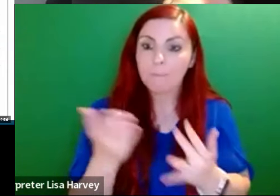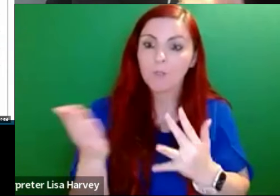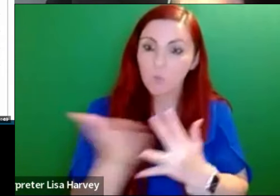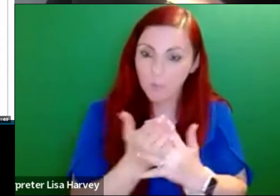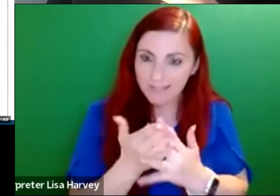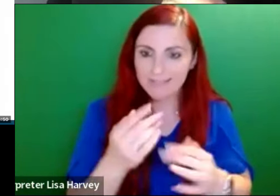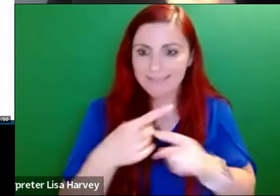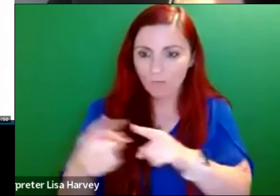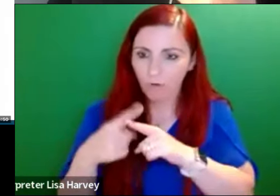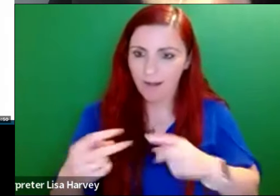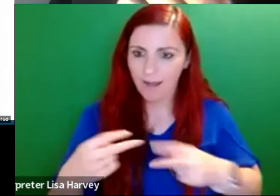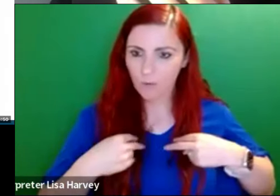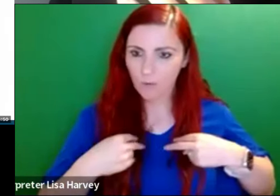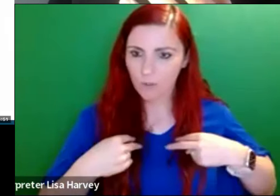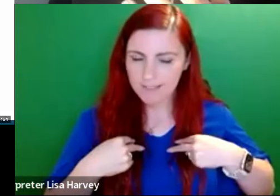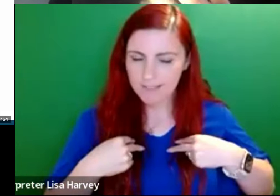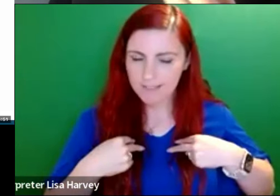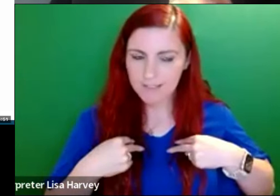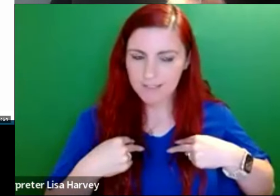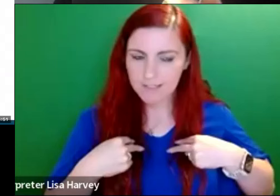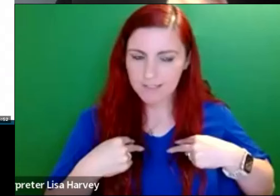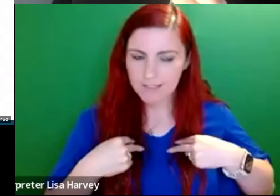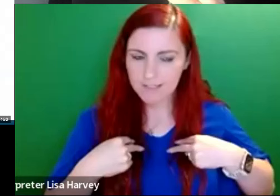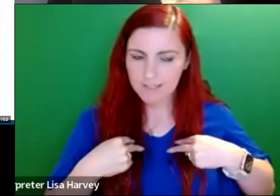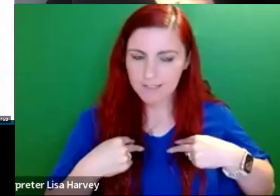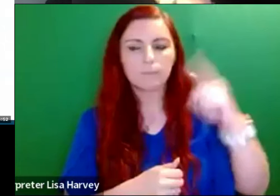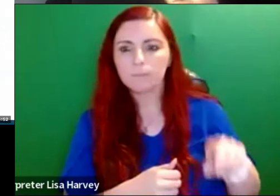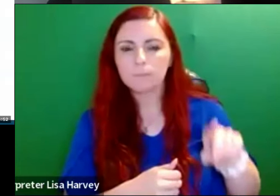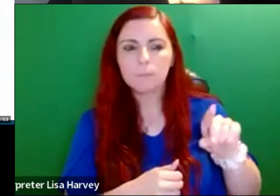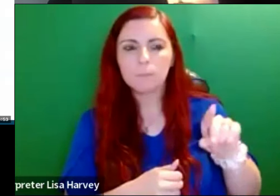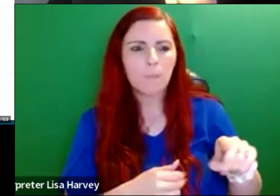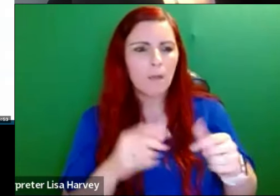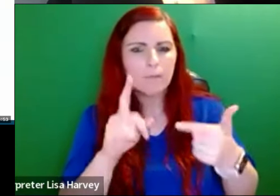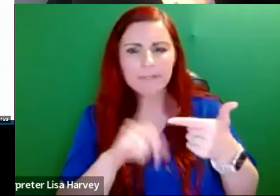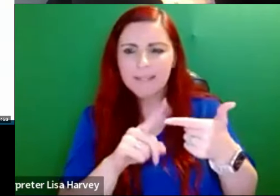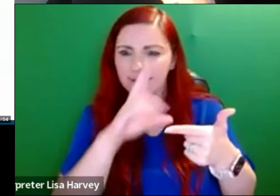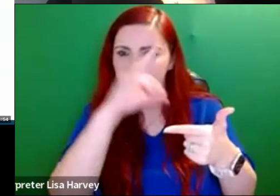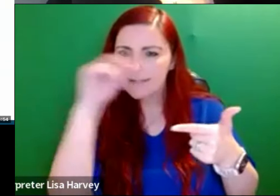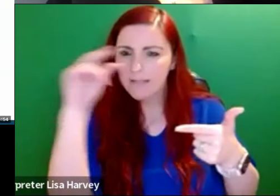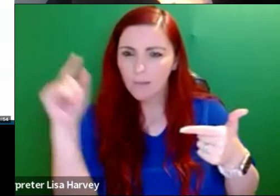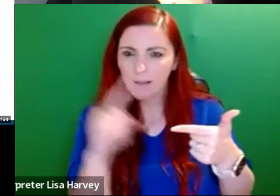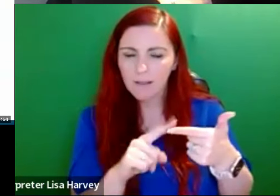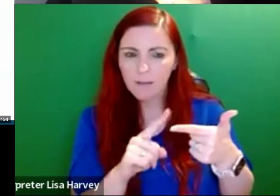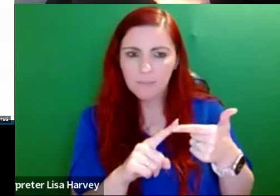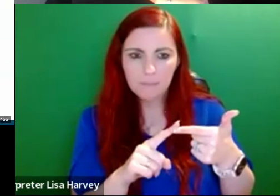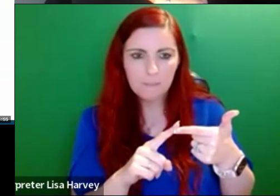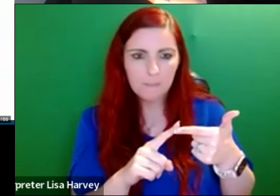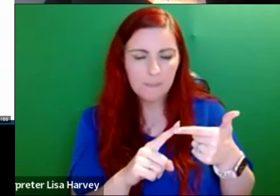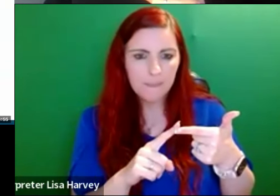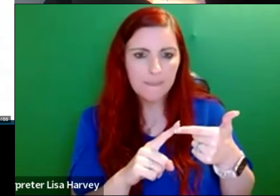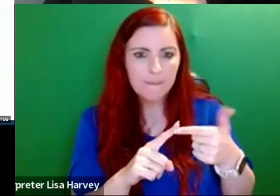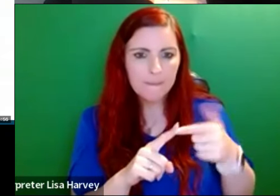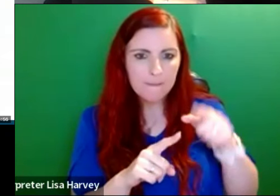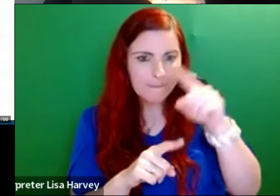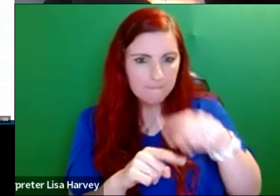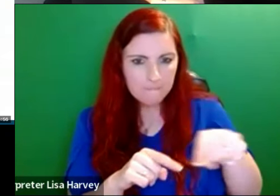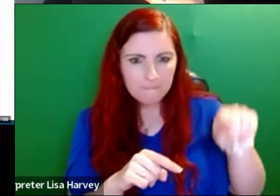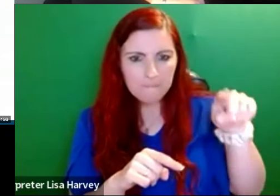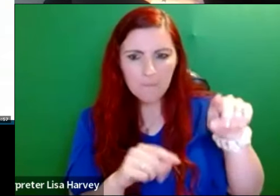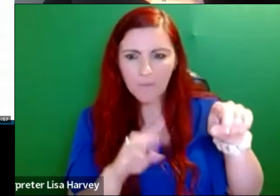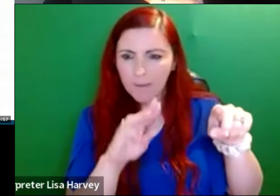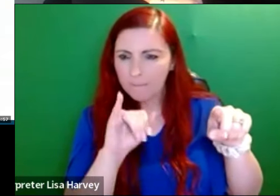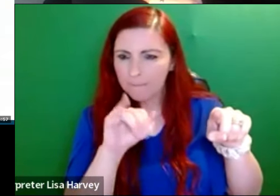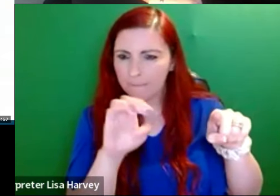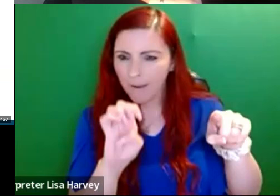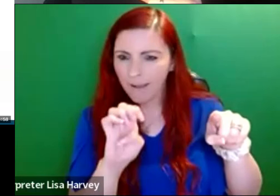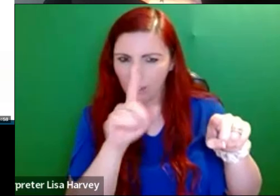And, you know, to support that, I have a further example here on the next slide. In this example, this pie chart here,